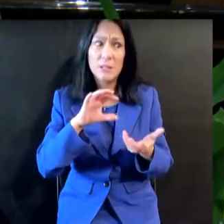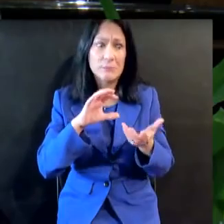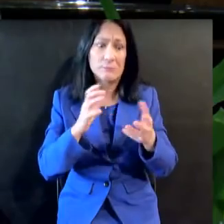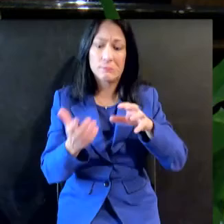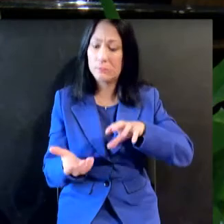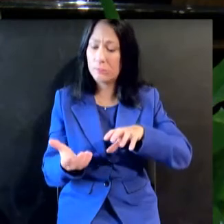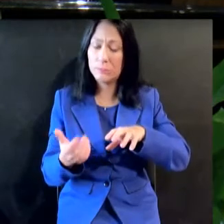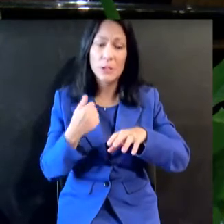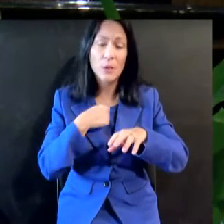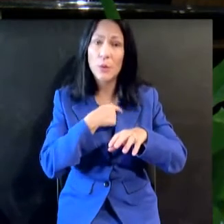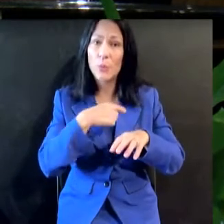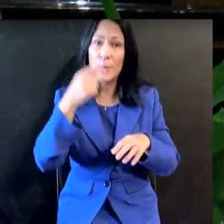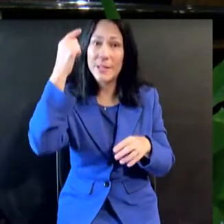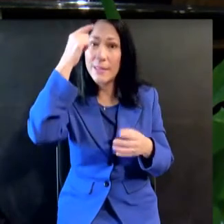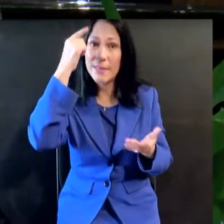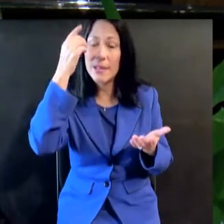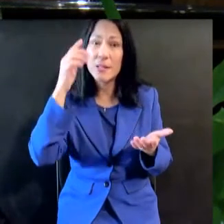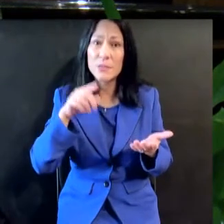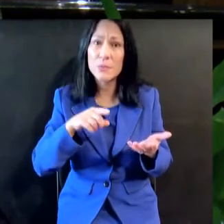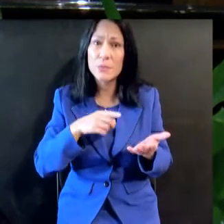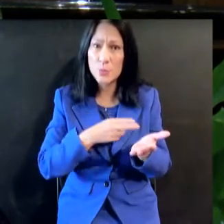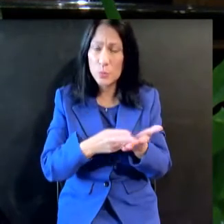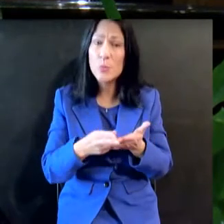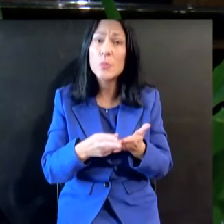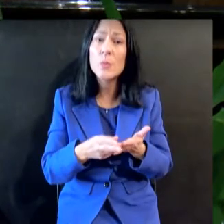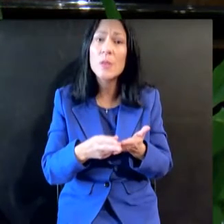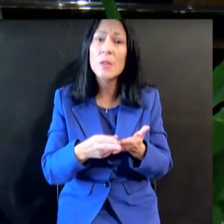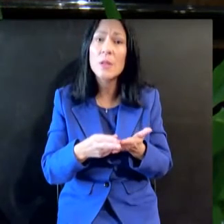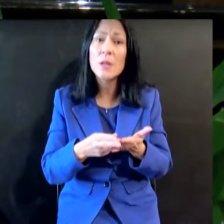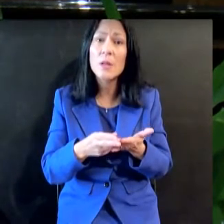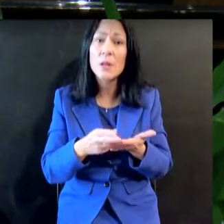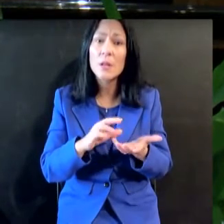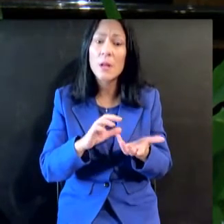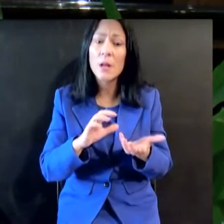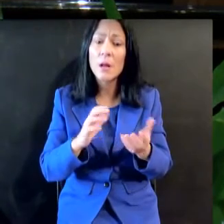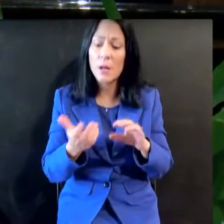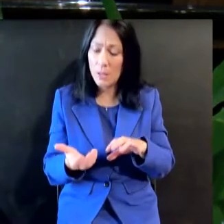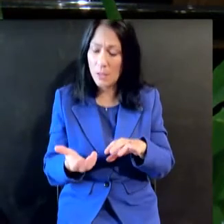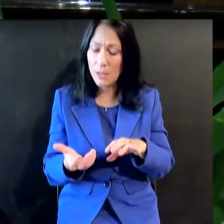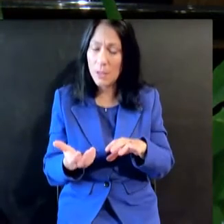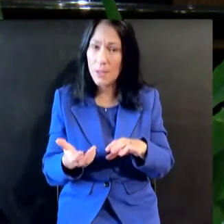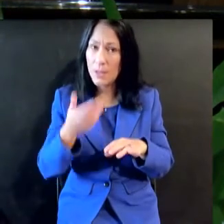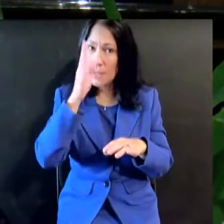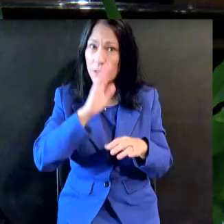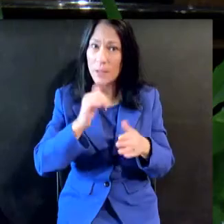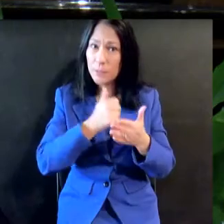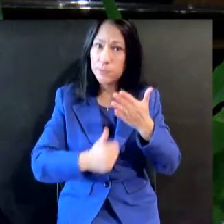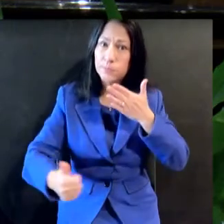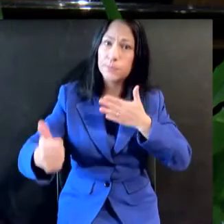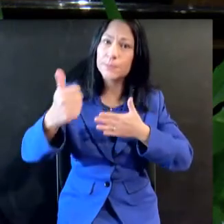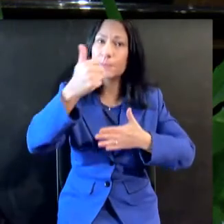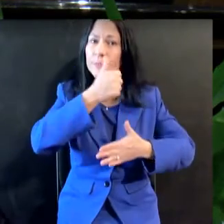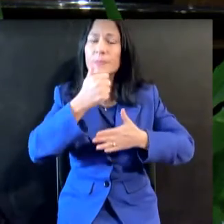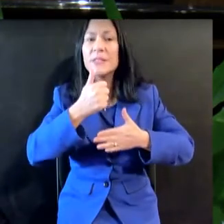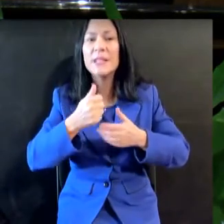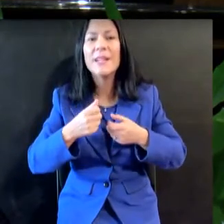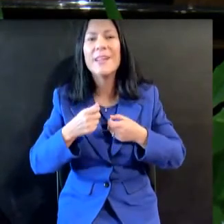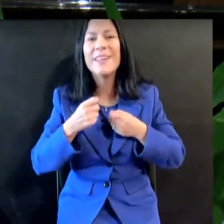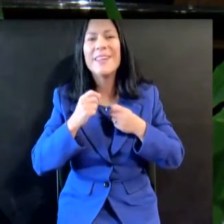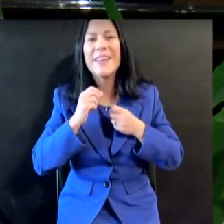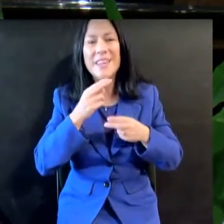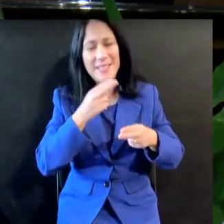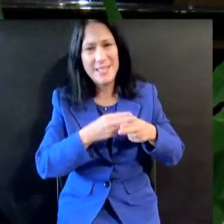what we think is actually truth. Therefore, God elevated him to the place of highest honor and gave him the name above all